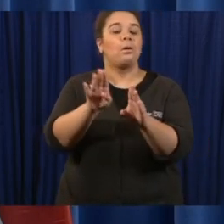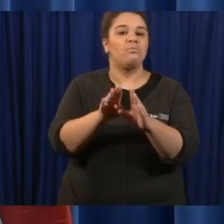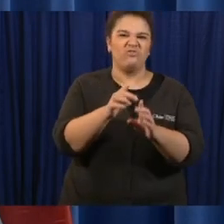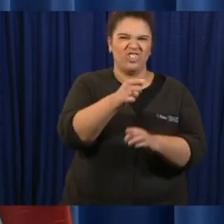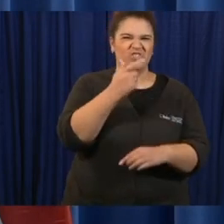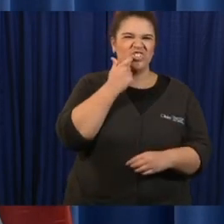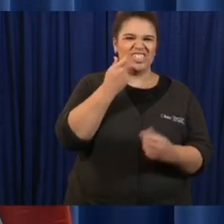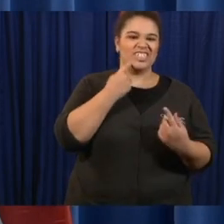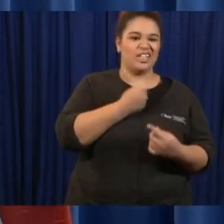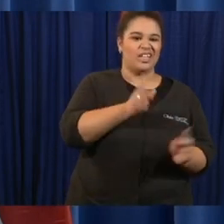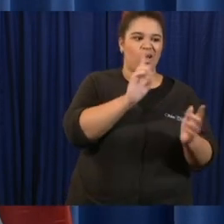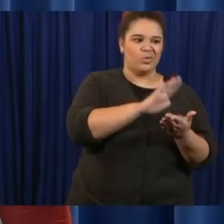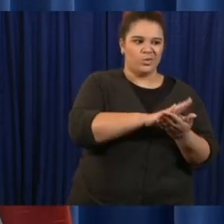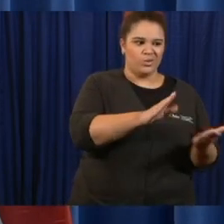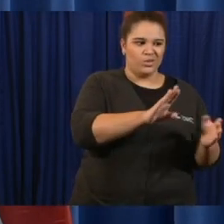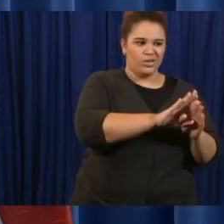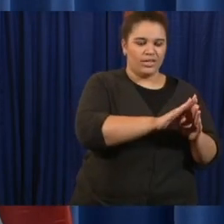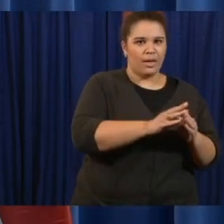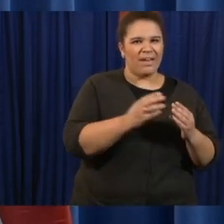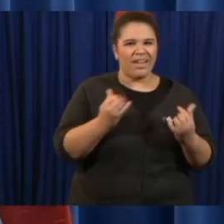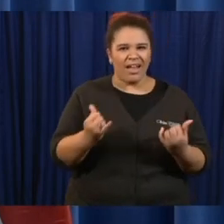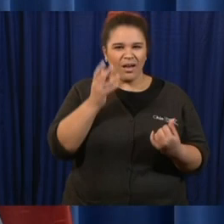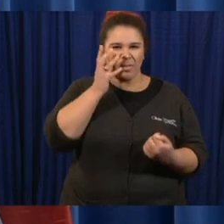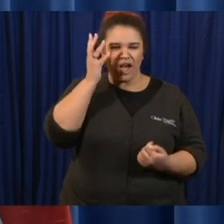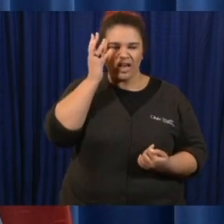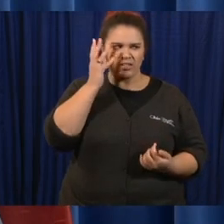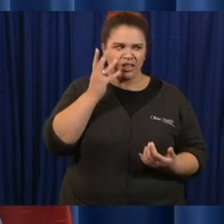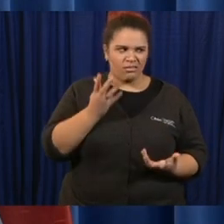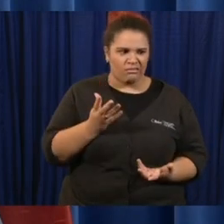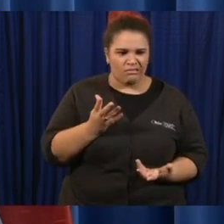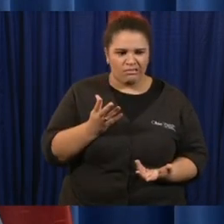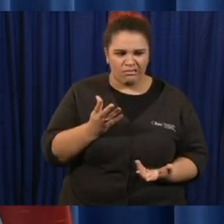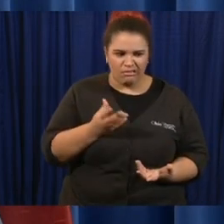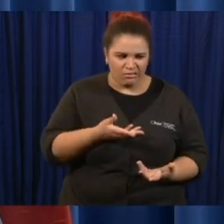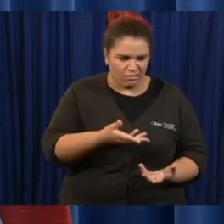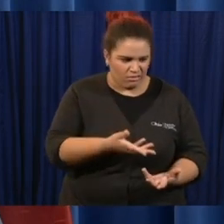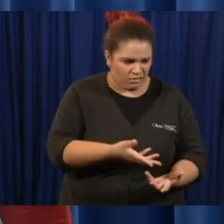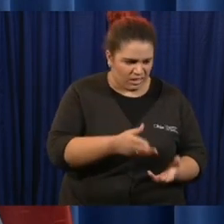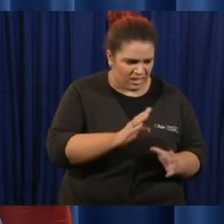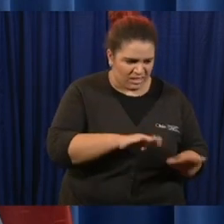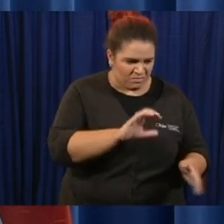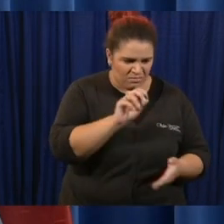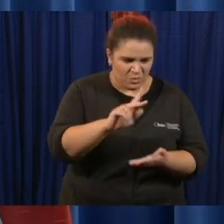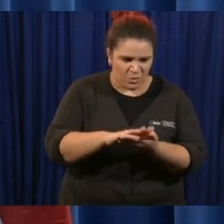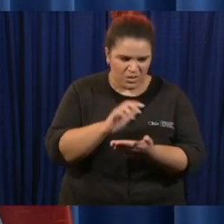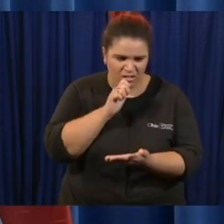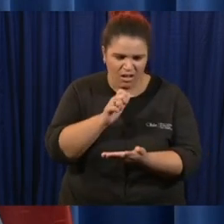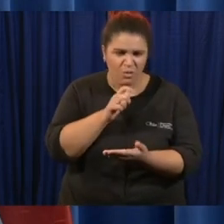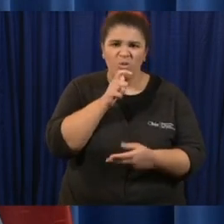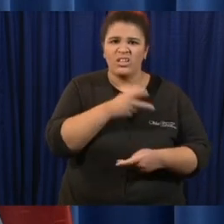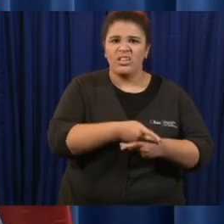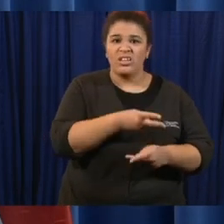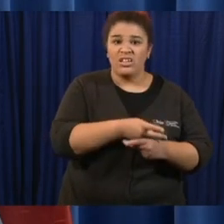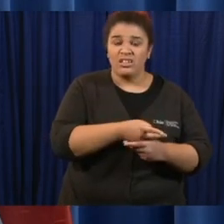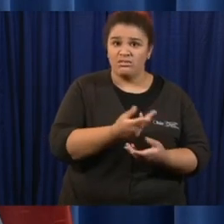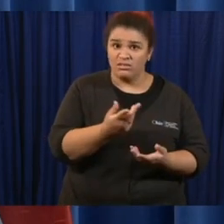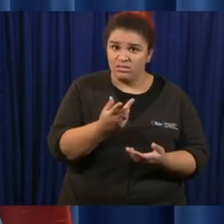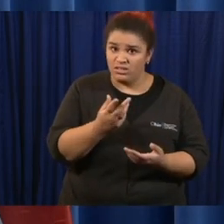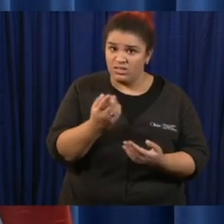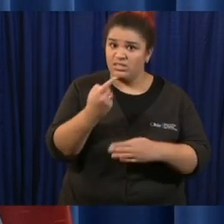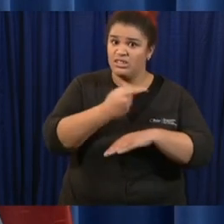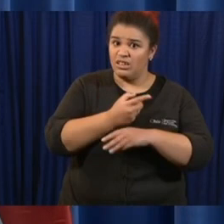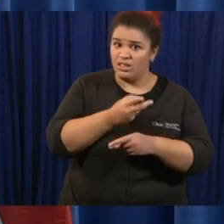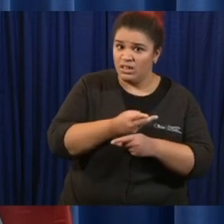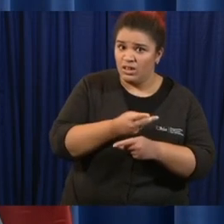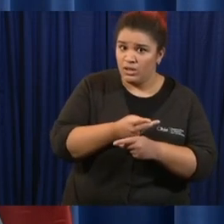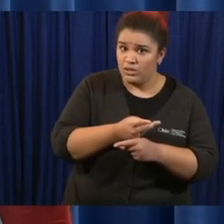if they're going to have childcare for their kids now that they're not going back to school and they could be going back to work. Have you thought about